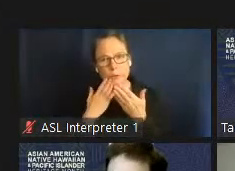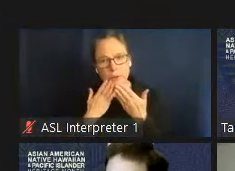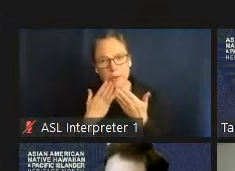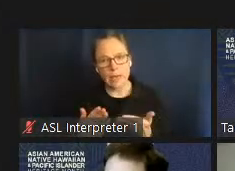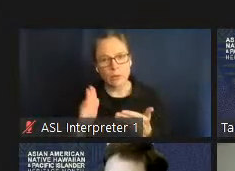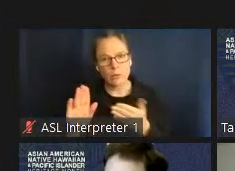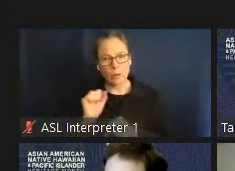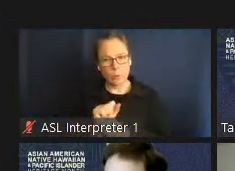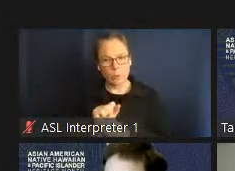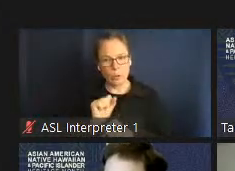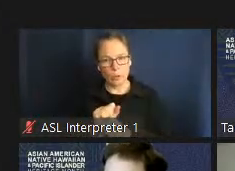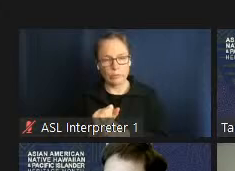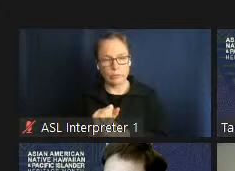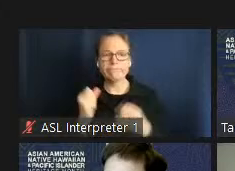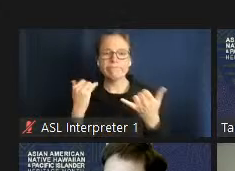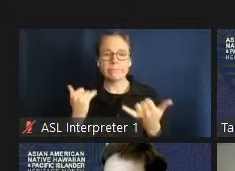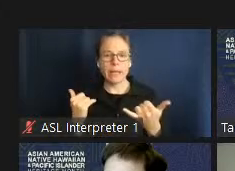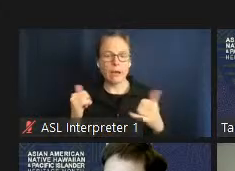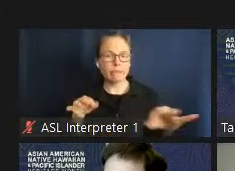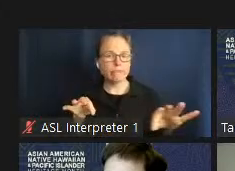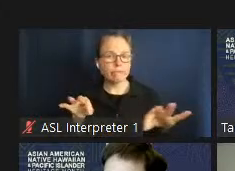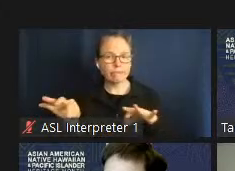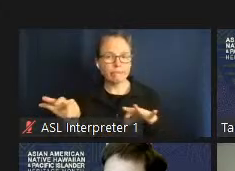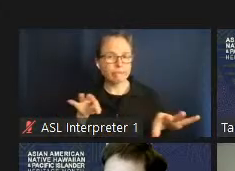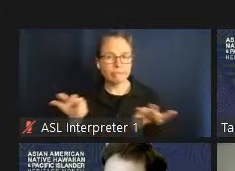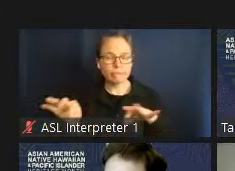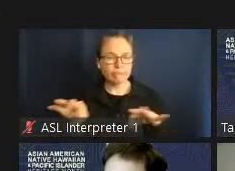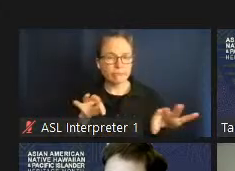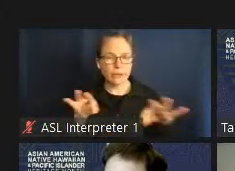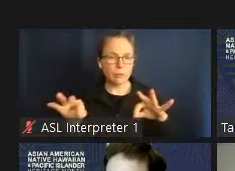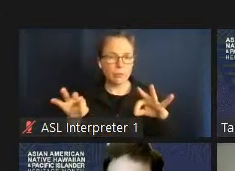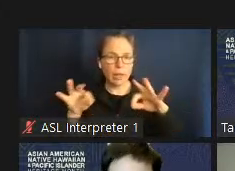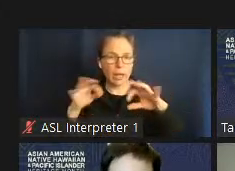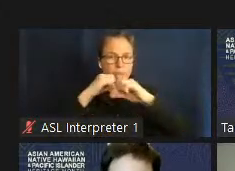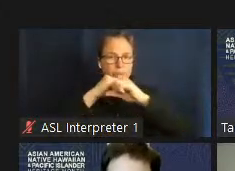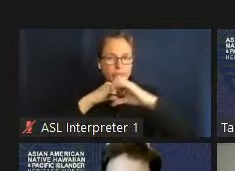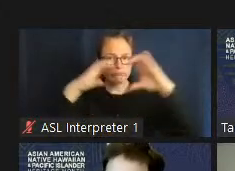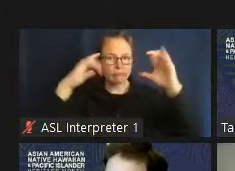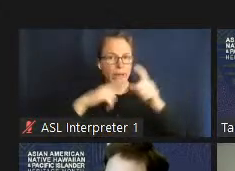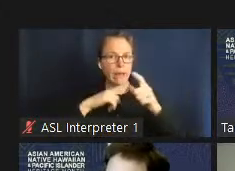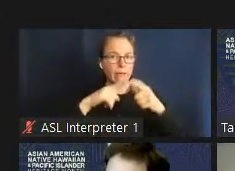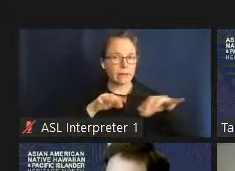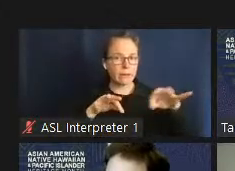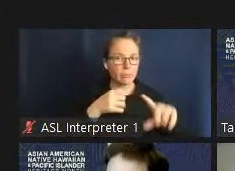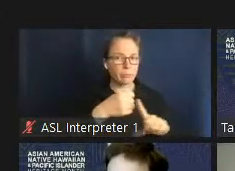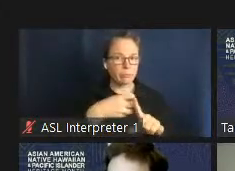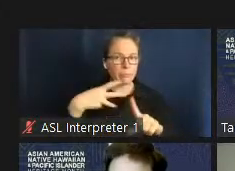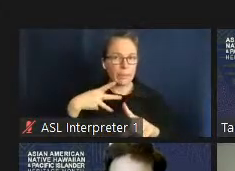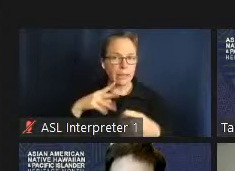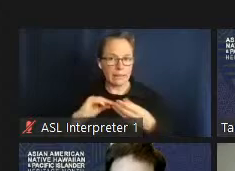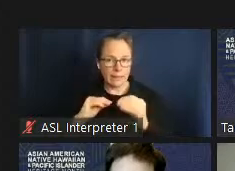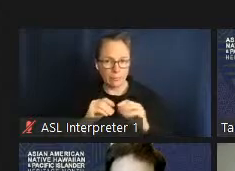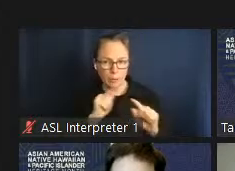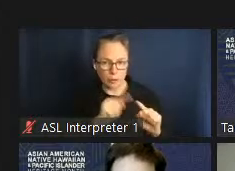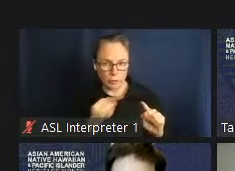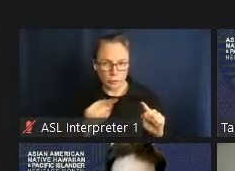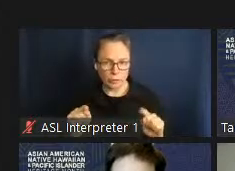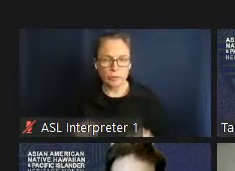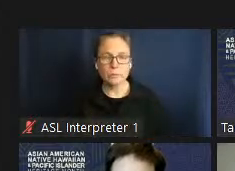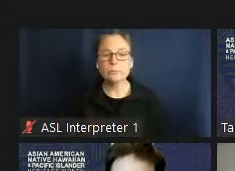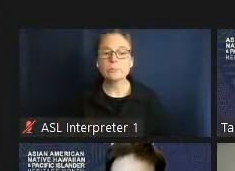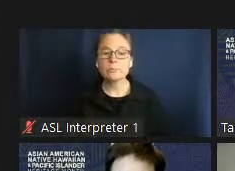So I'm going to provide a little context before I jump into the numbers that you see here on this slide. First off, I just